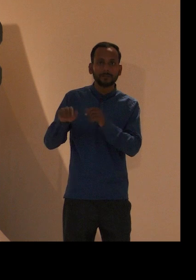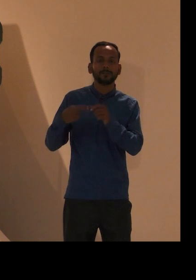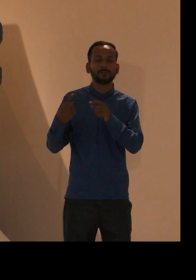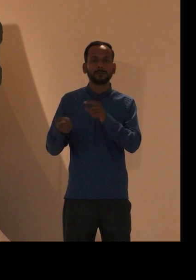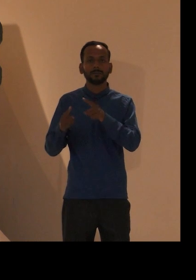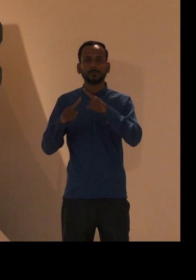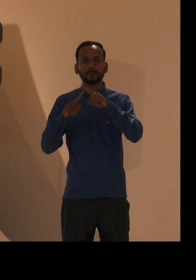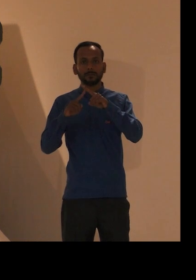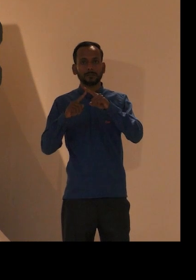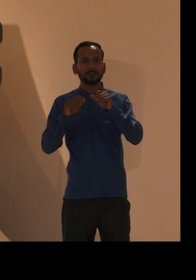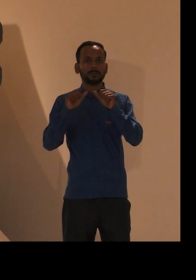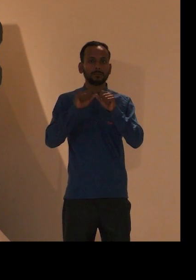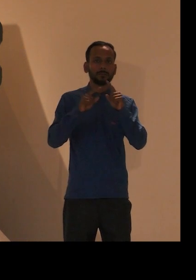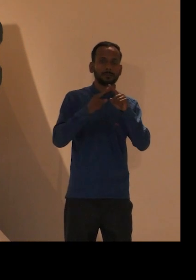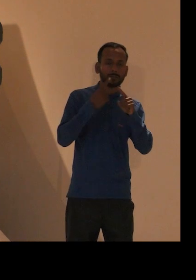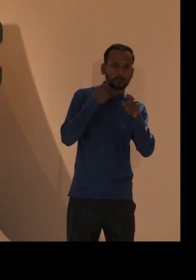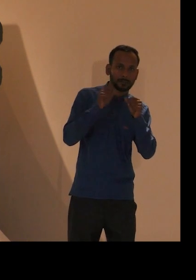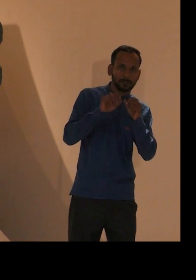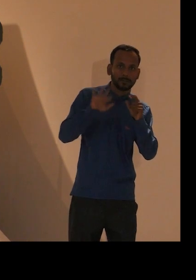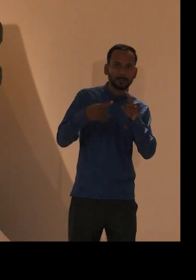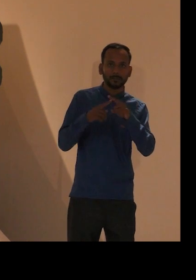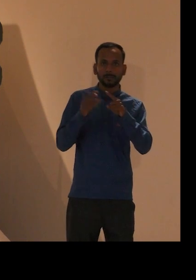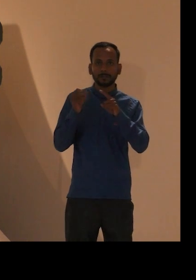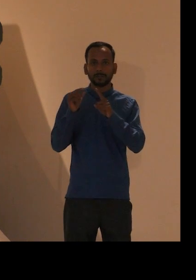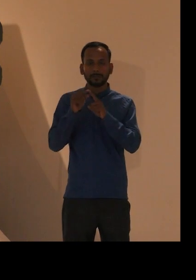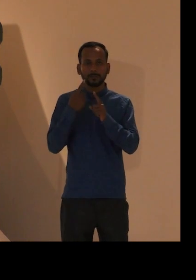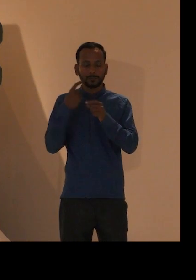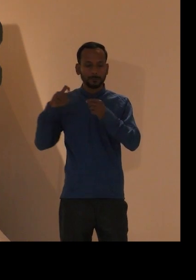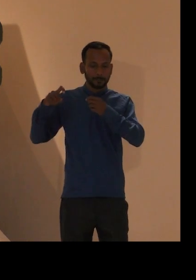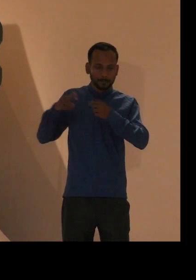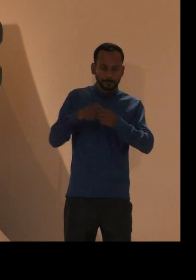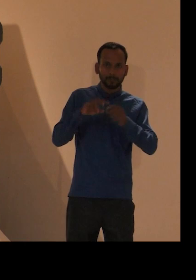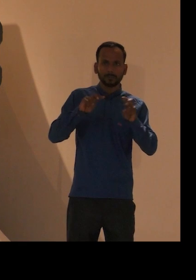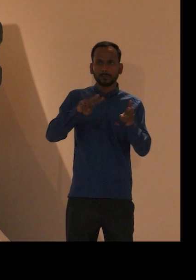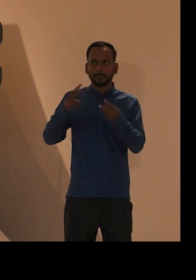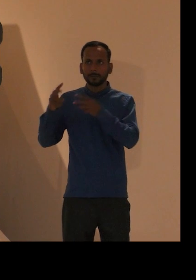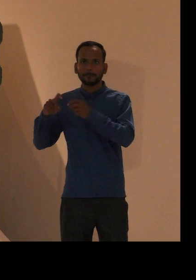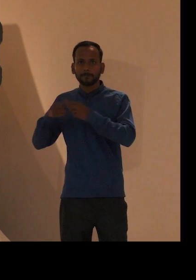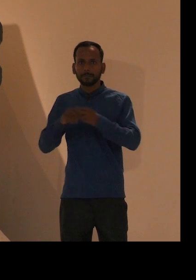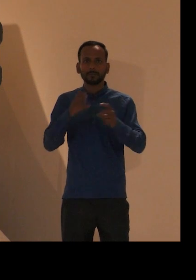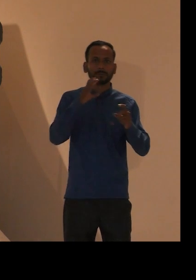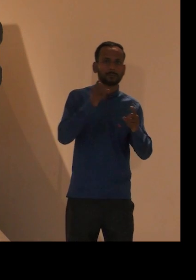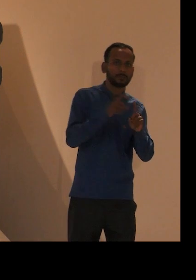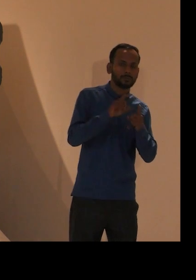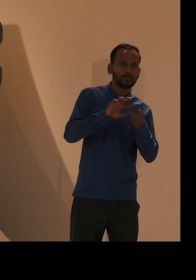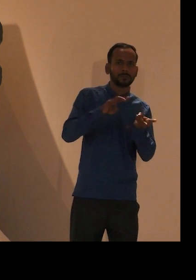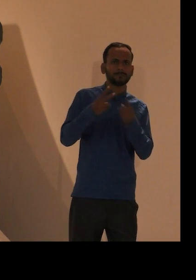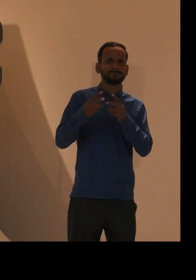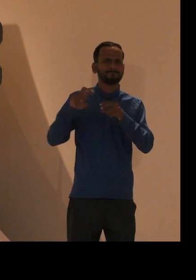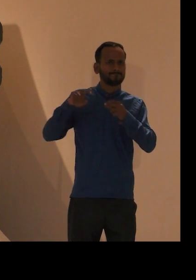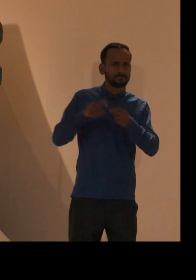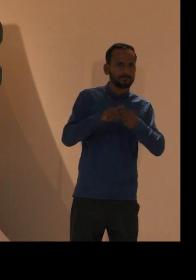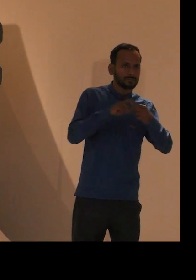1857 who were variously connected with quote-unquote dishonorable episodes like